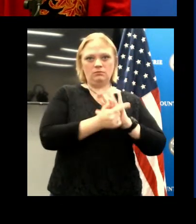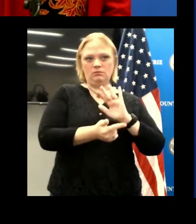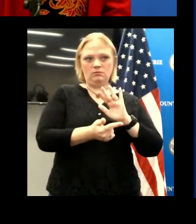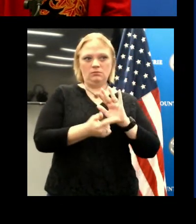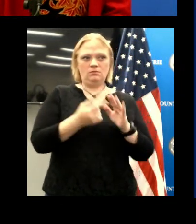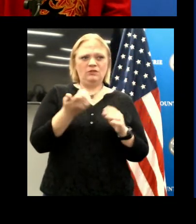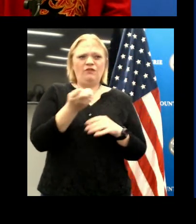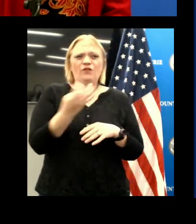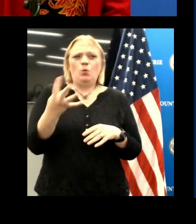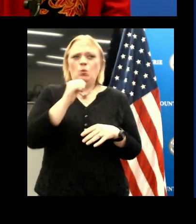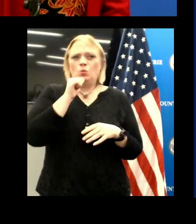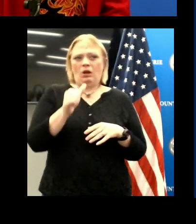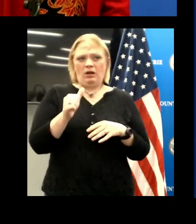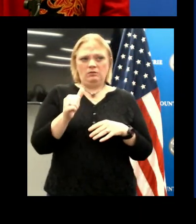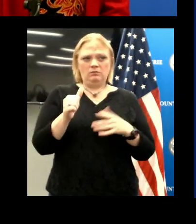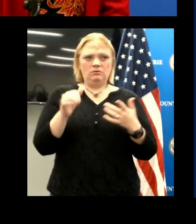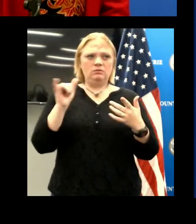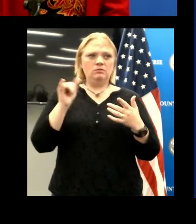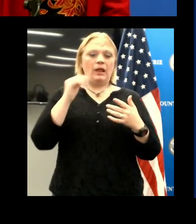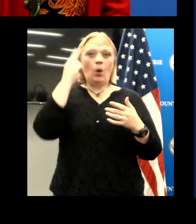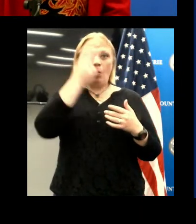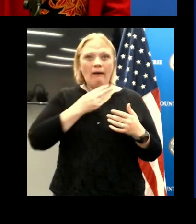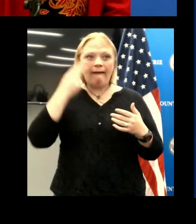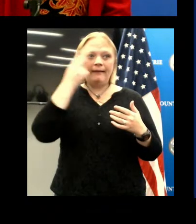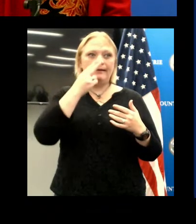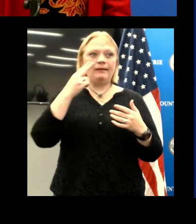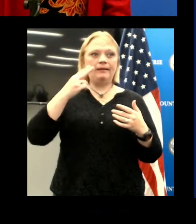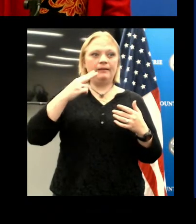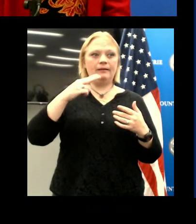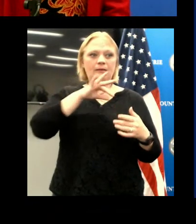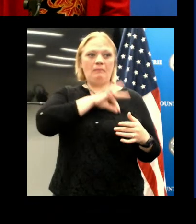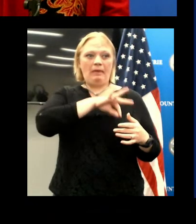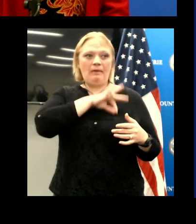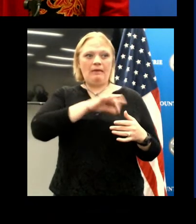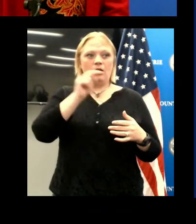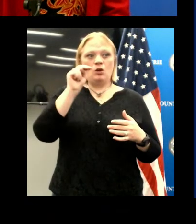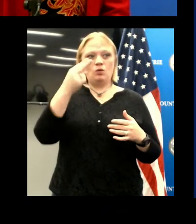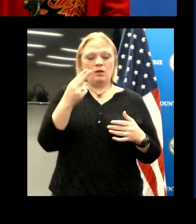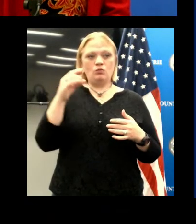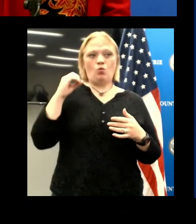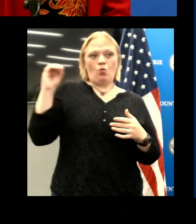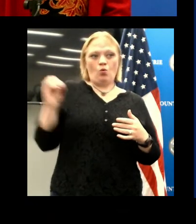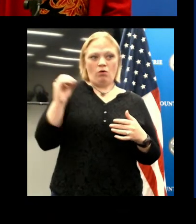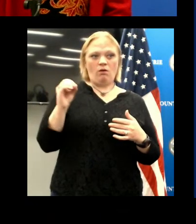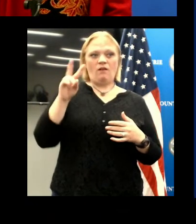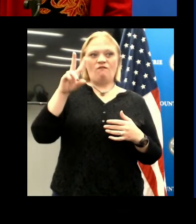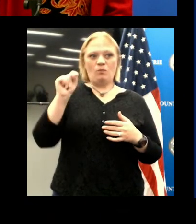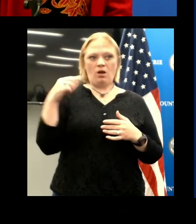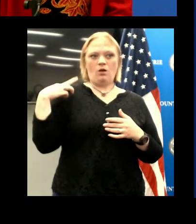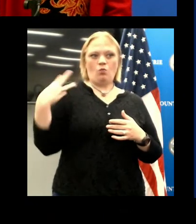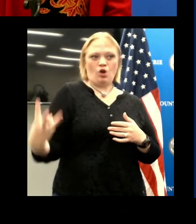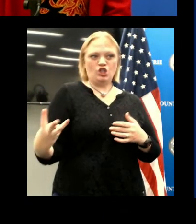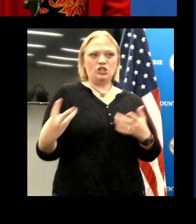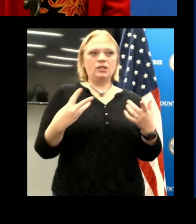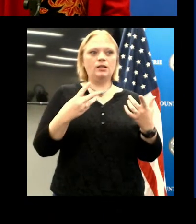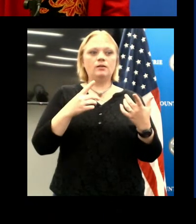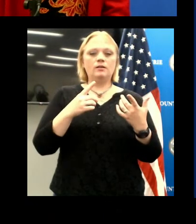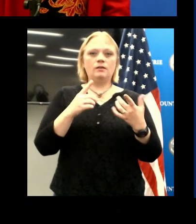that advisory list, such as Hawaii, Maine, New Hampshire, Oregon, Vermont, and Washington.